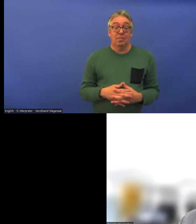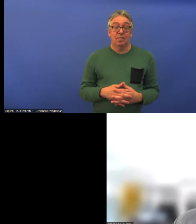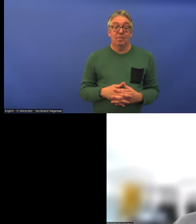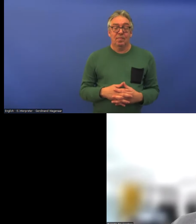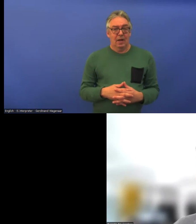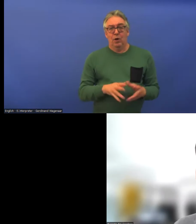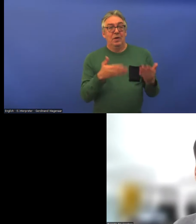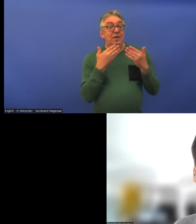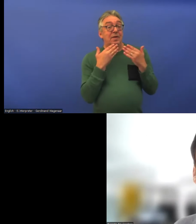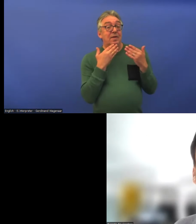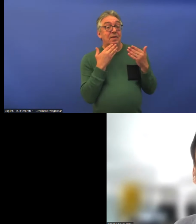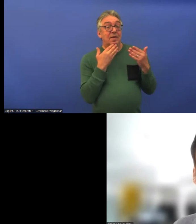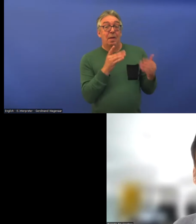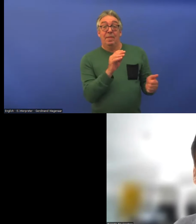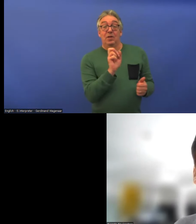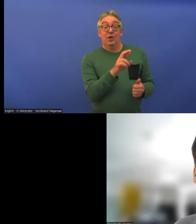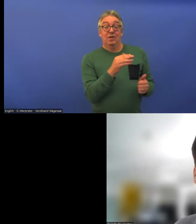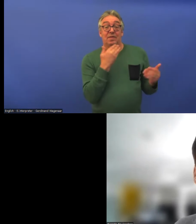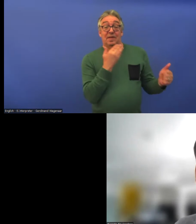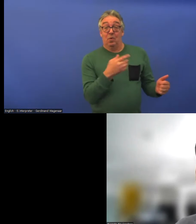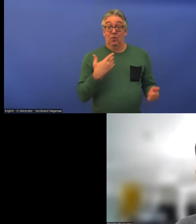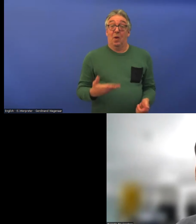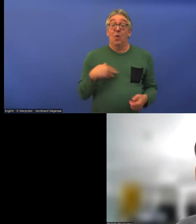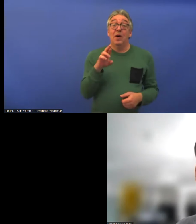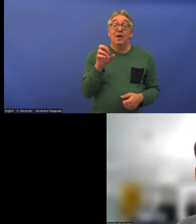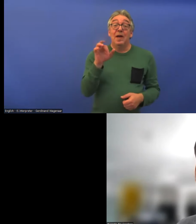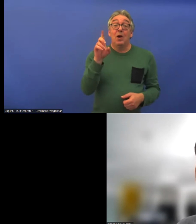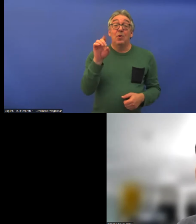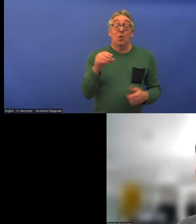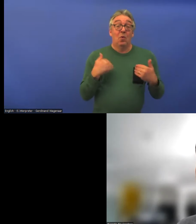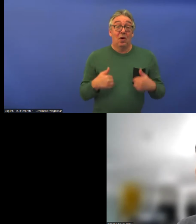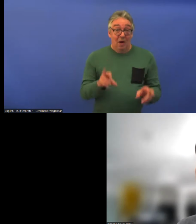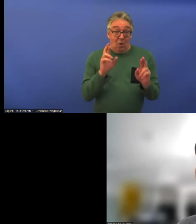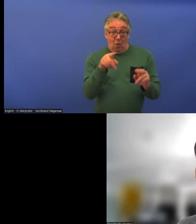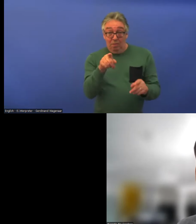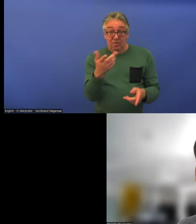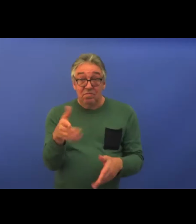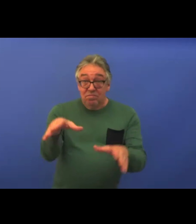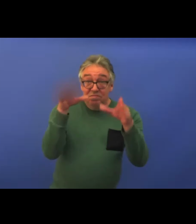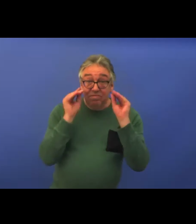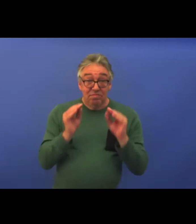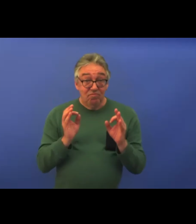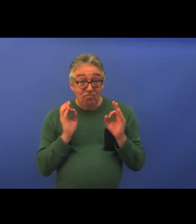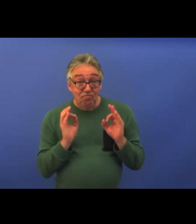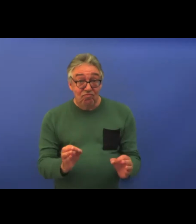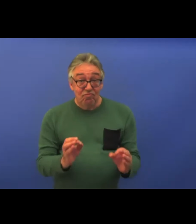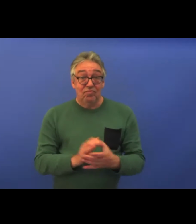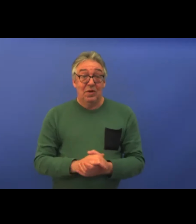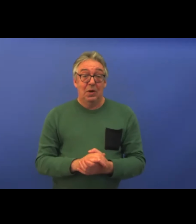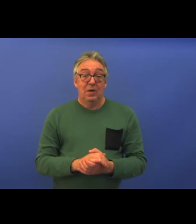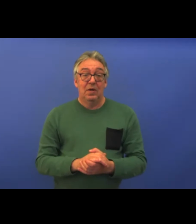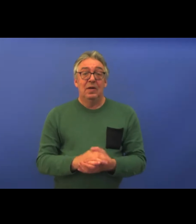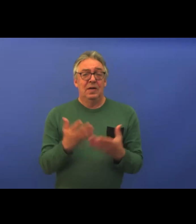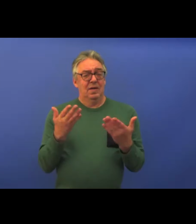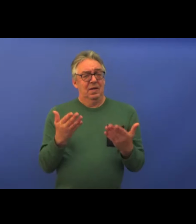Thank you, Peter. This is Ricardo speaking. I hope it was very useful for all participants to have an